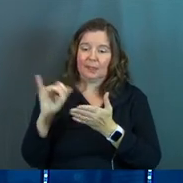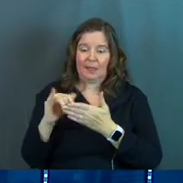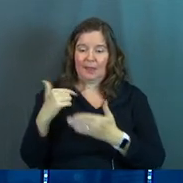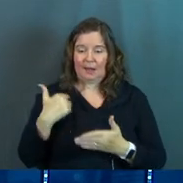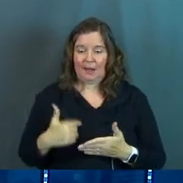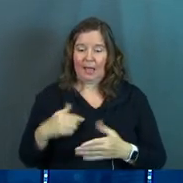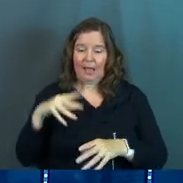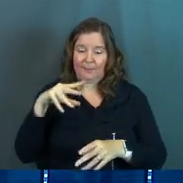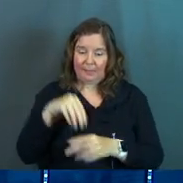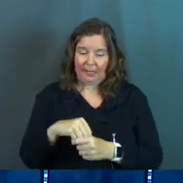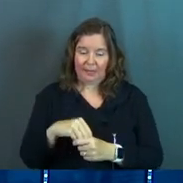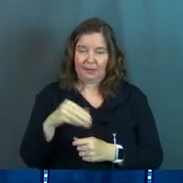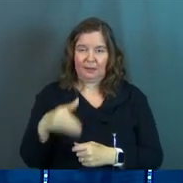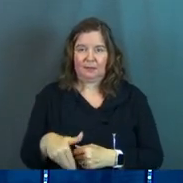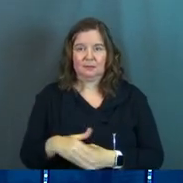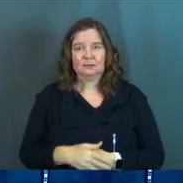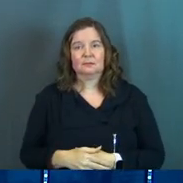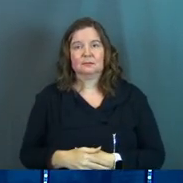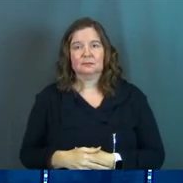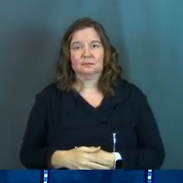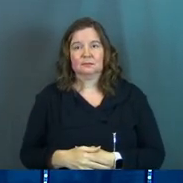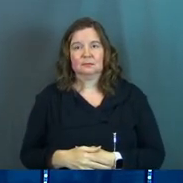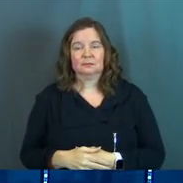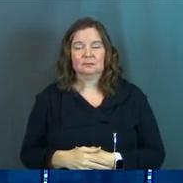that I'm in this.